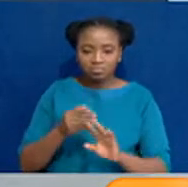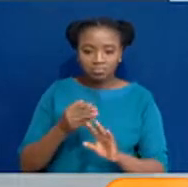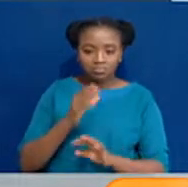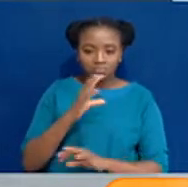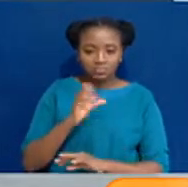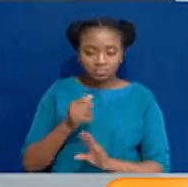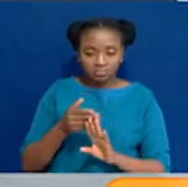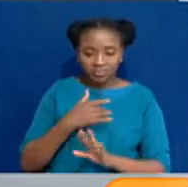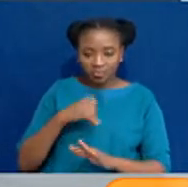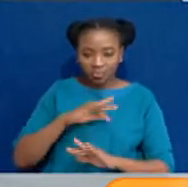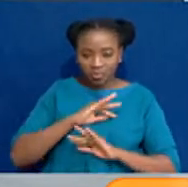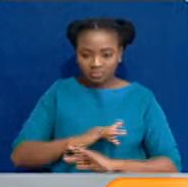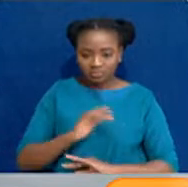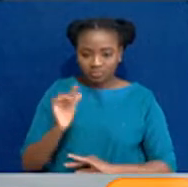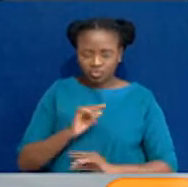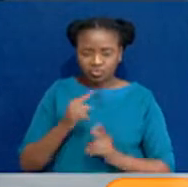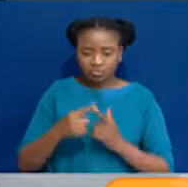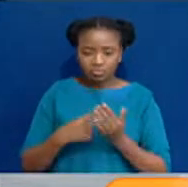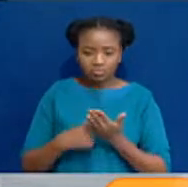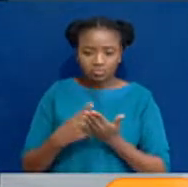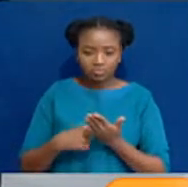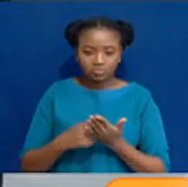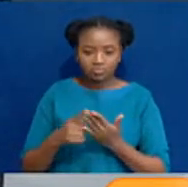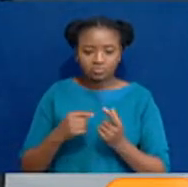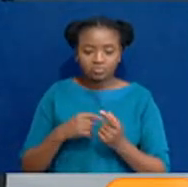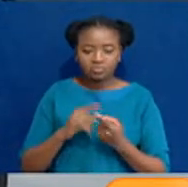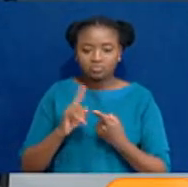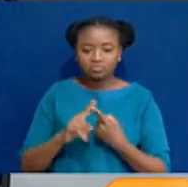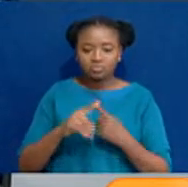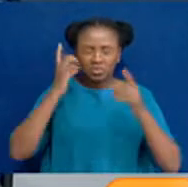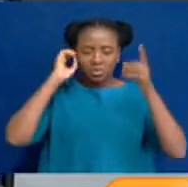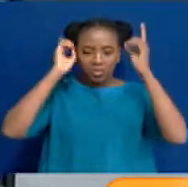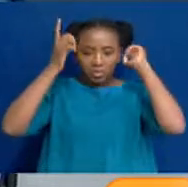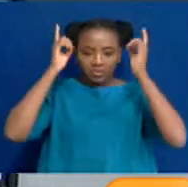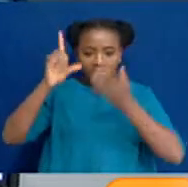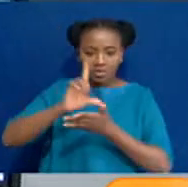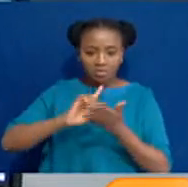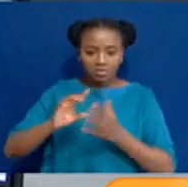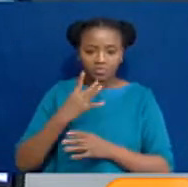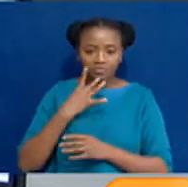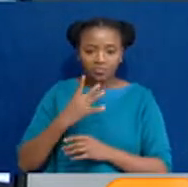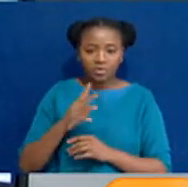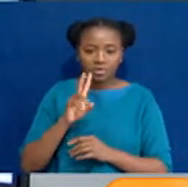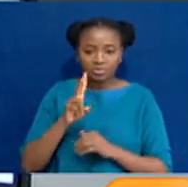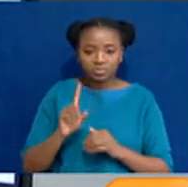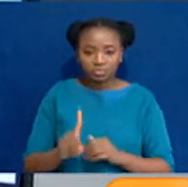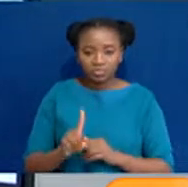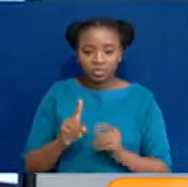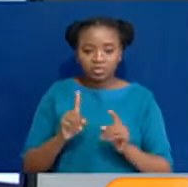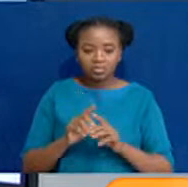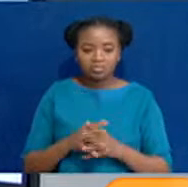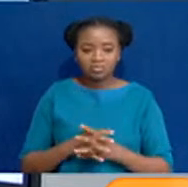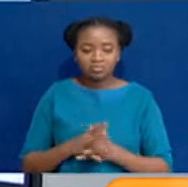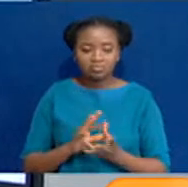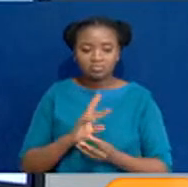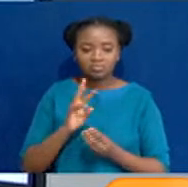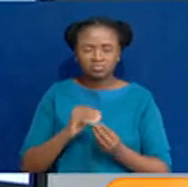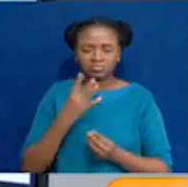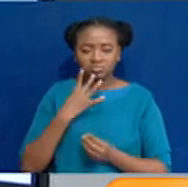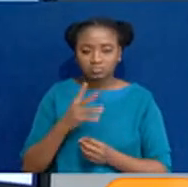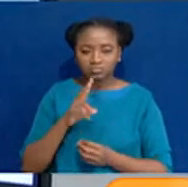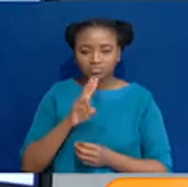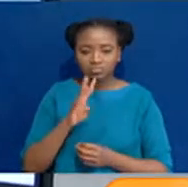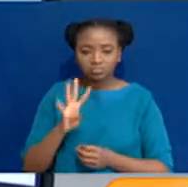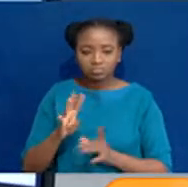a break and talked about business matters, we were talking about the Wi-Fi hotspots. You've done 421 and you launched 3 more, so we're at 424. Yeah. But the target